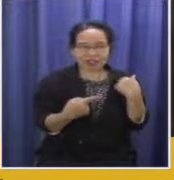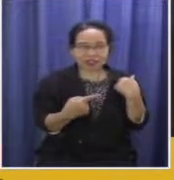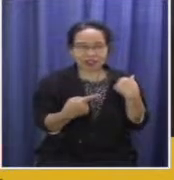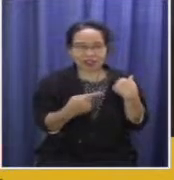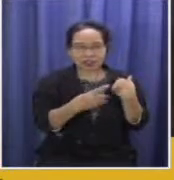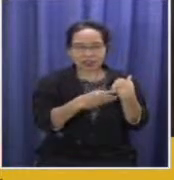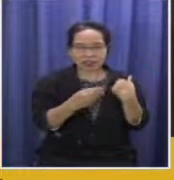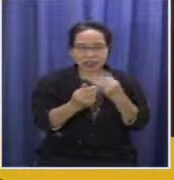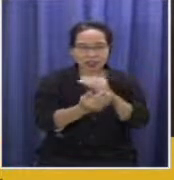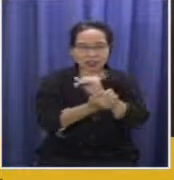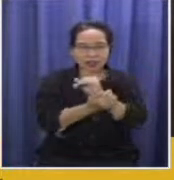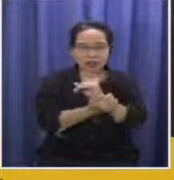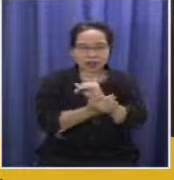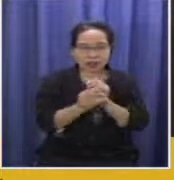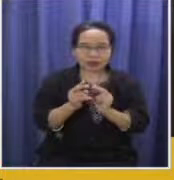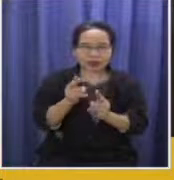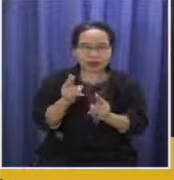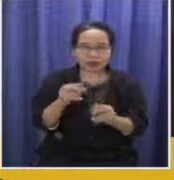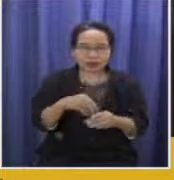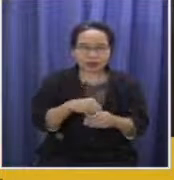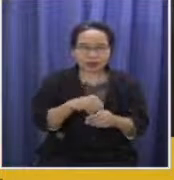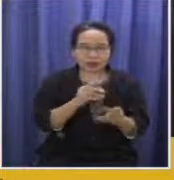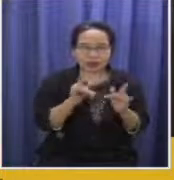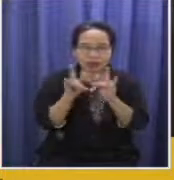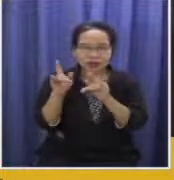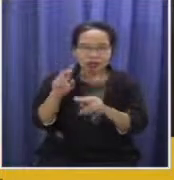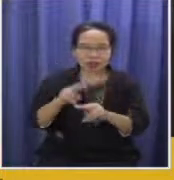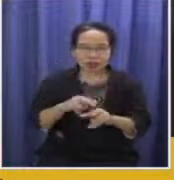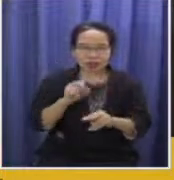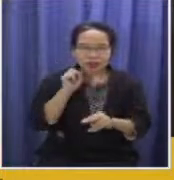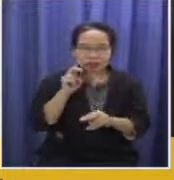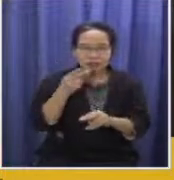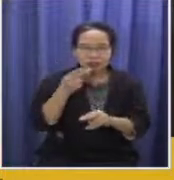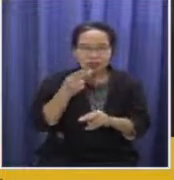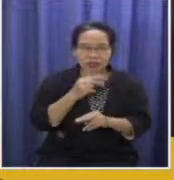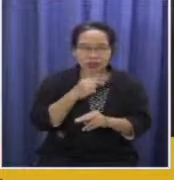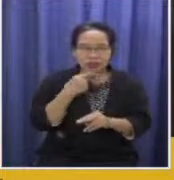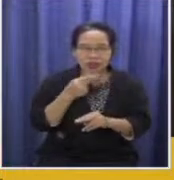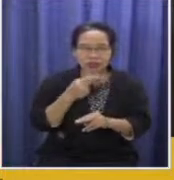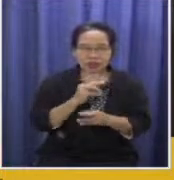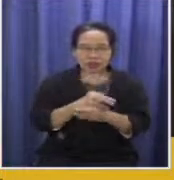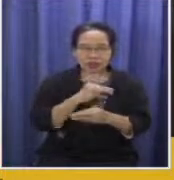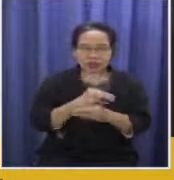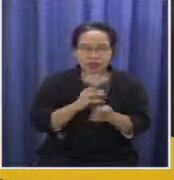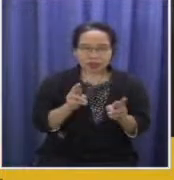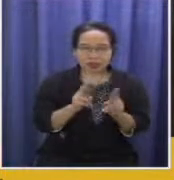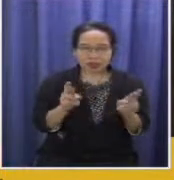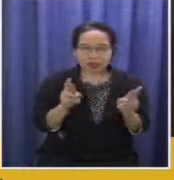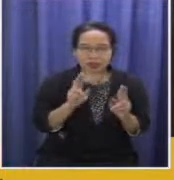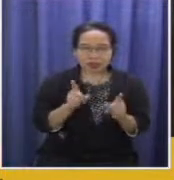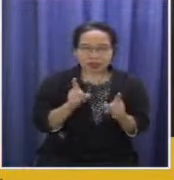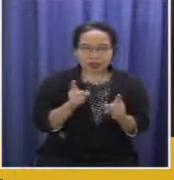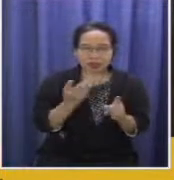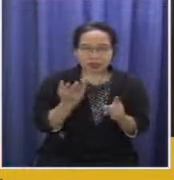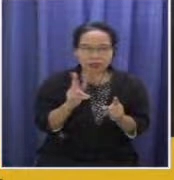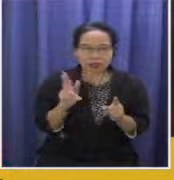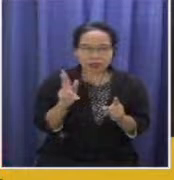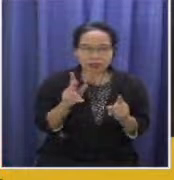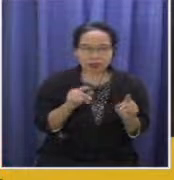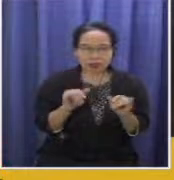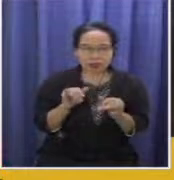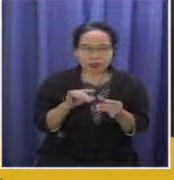And Abraham hastened into the tent unto Sarah, and said, Make ready quickly